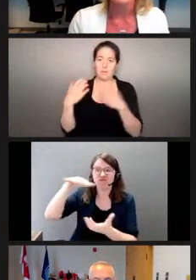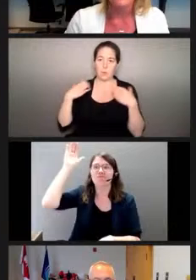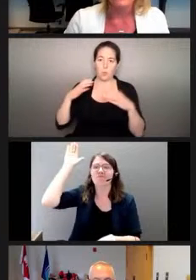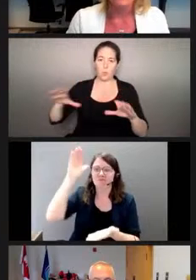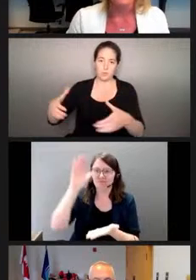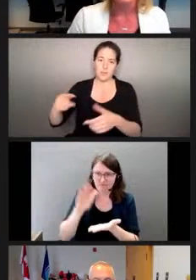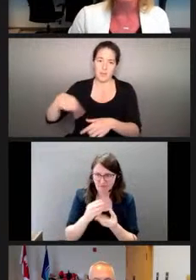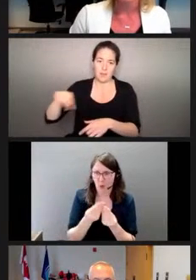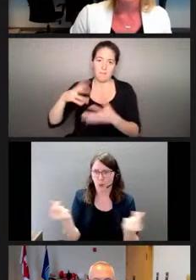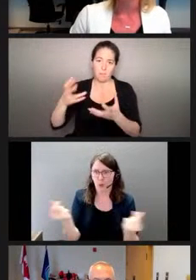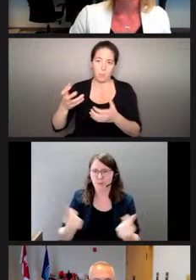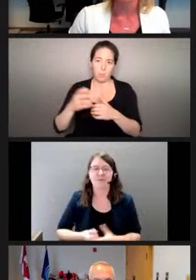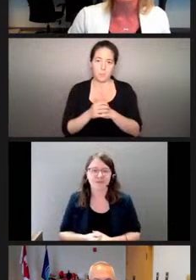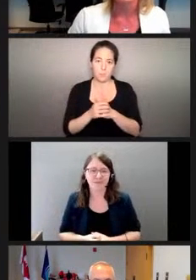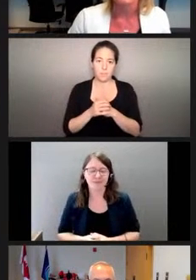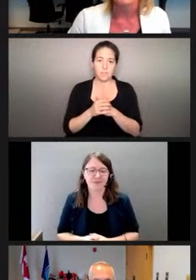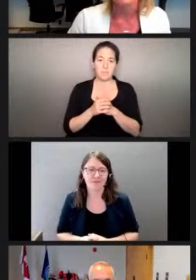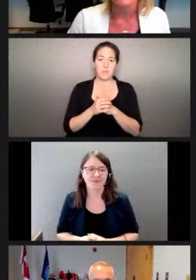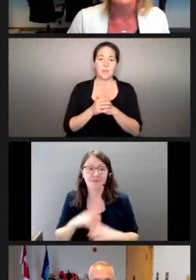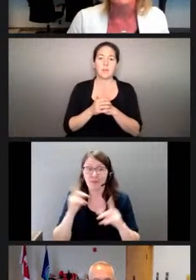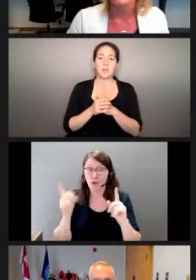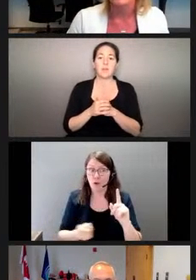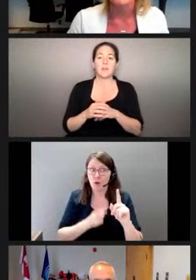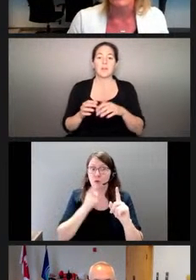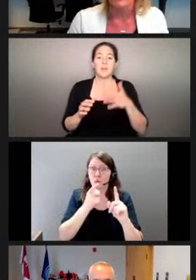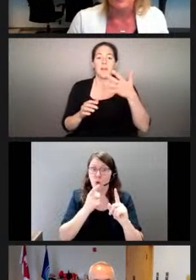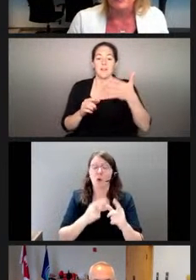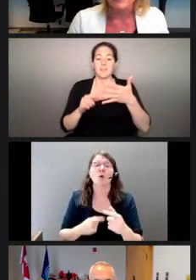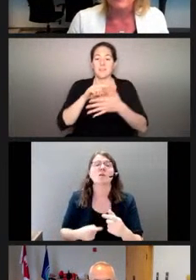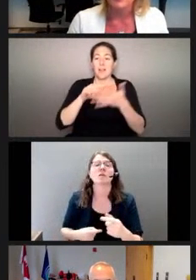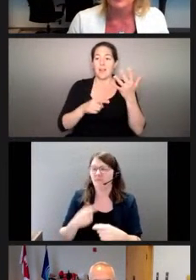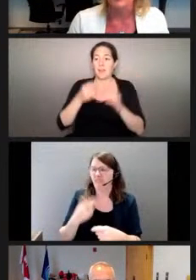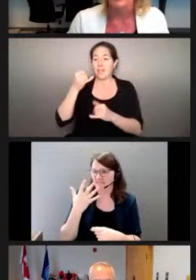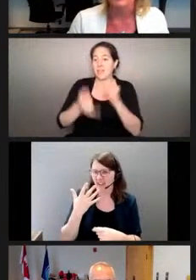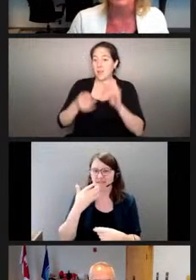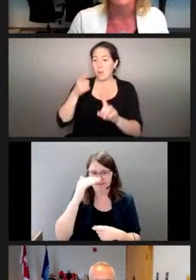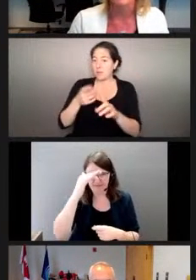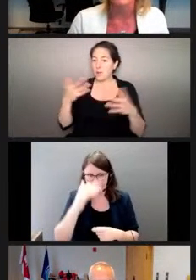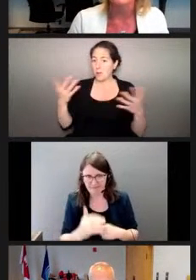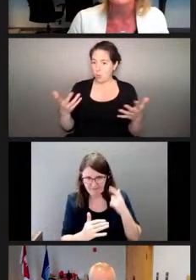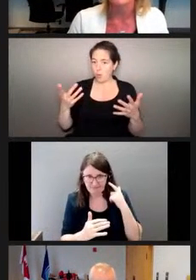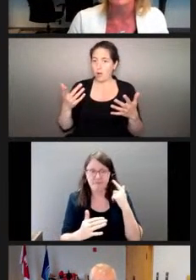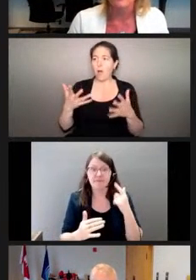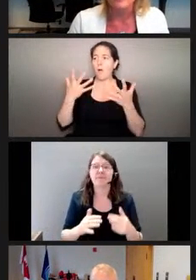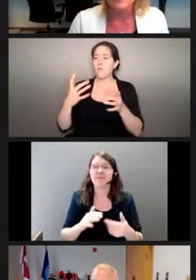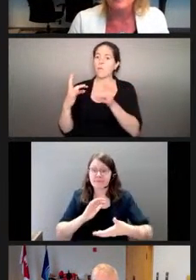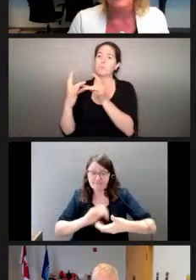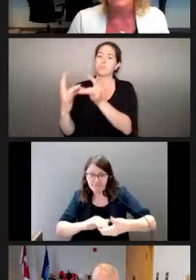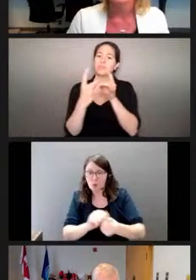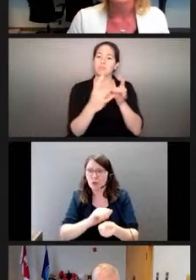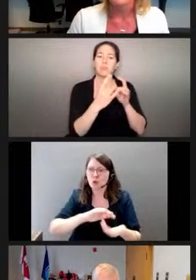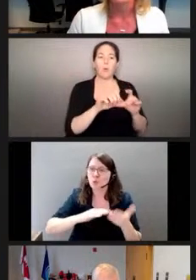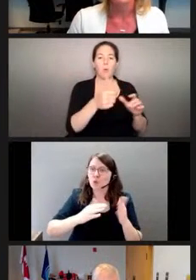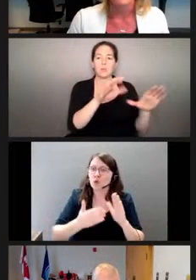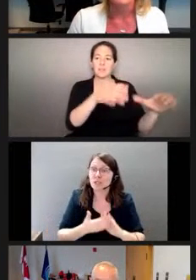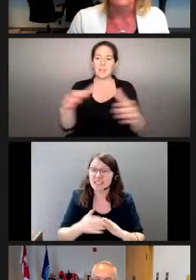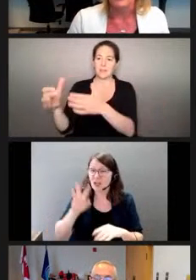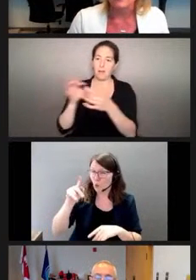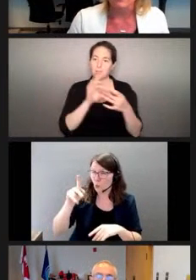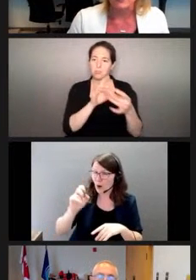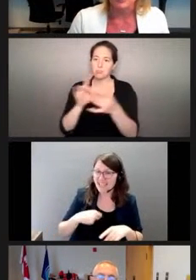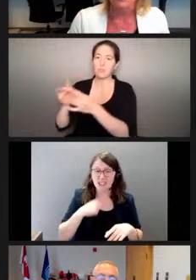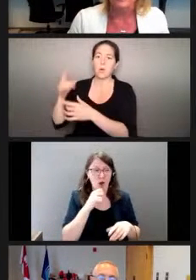So the last 5 goals also seek to work with other sectors in the community to reduce, reuse, and divert waste, to